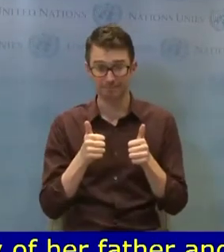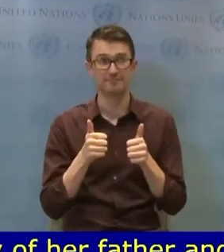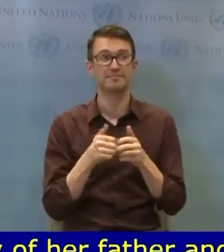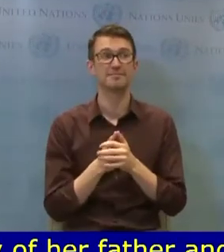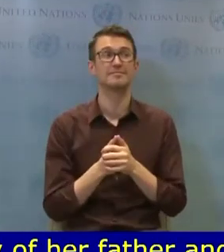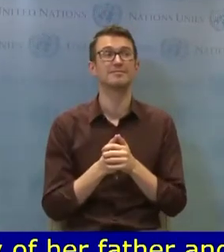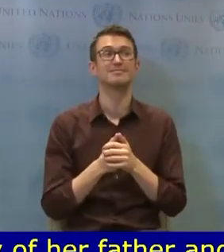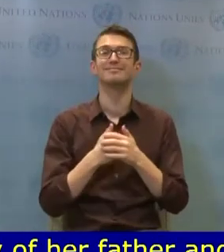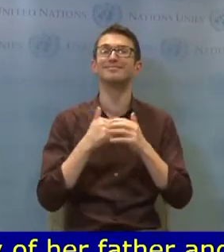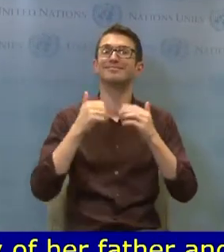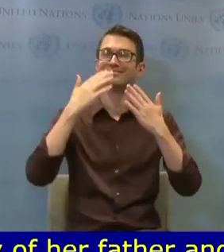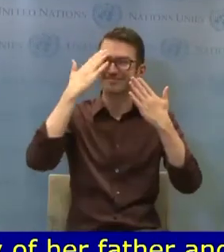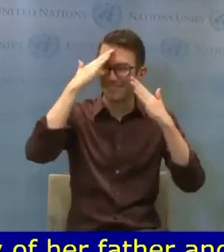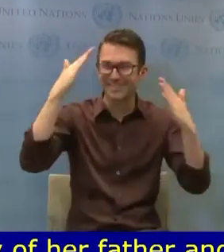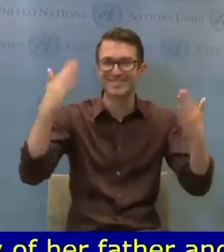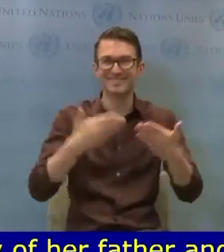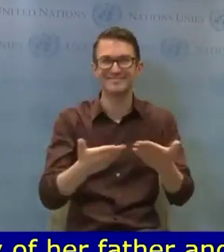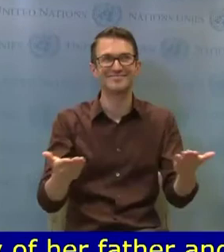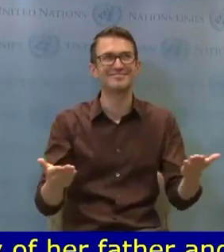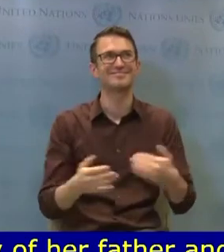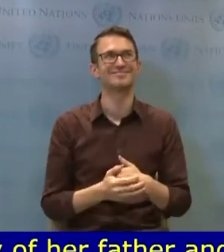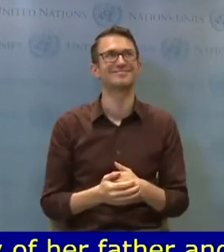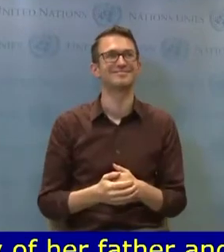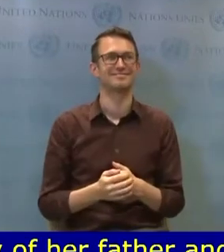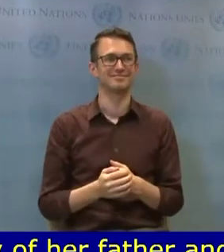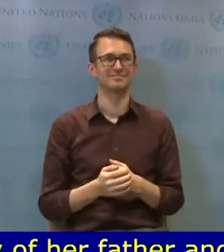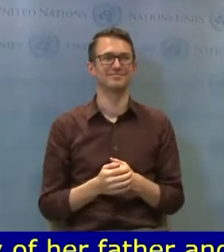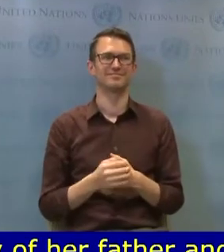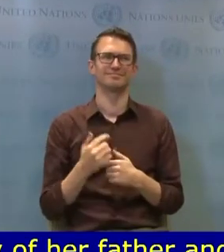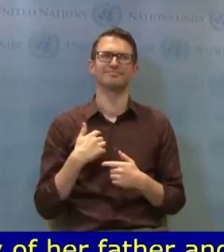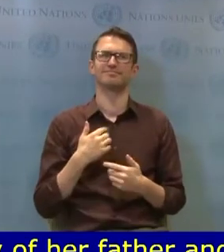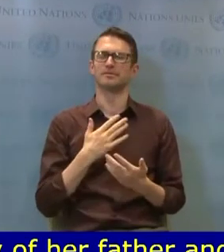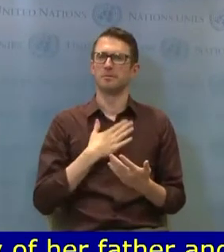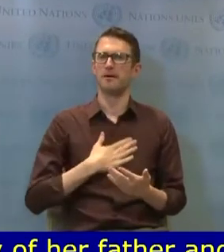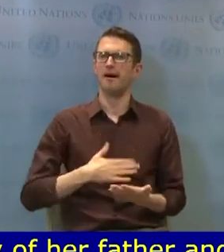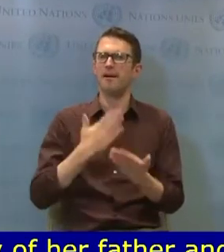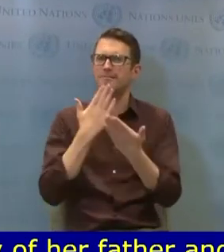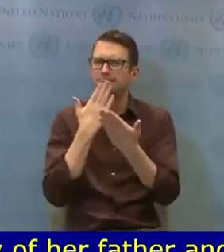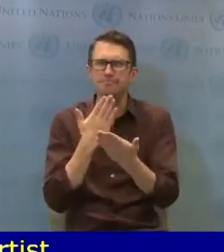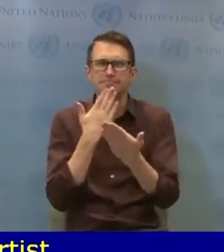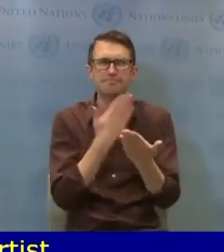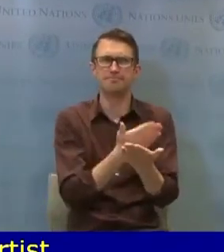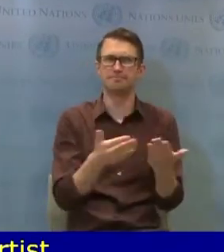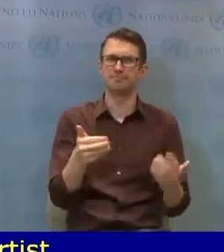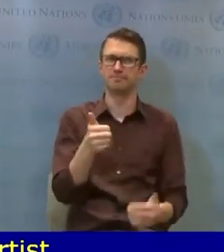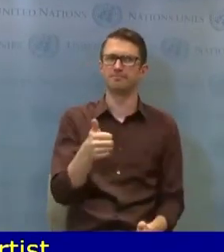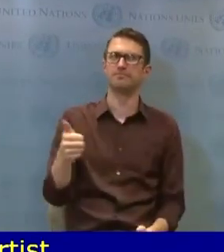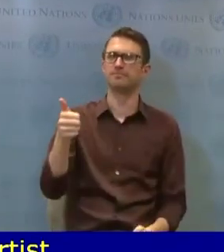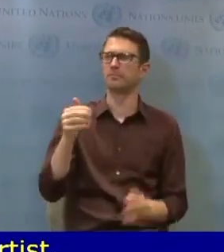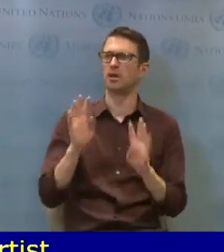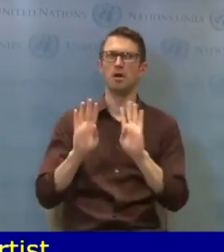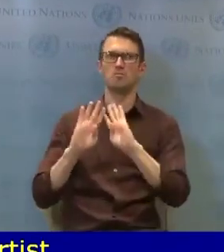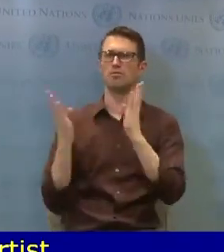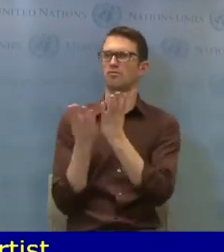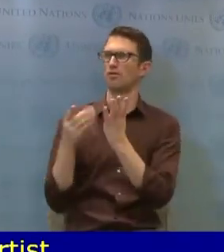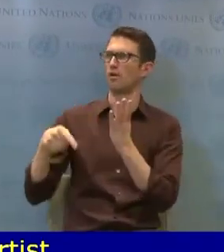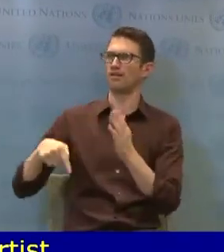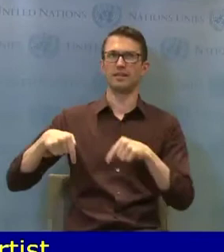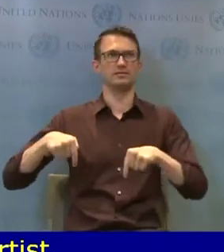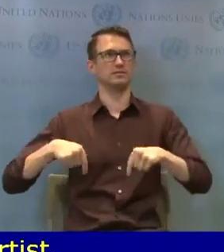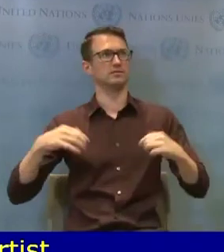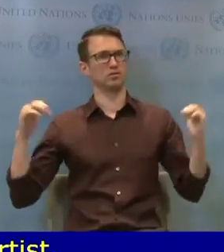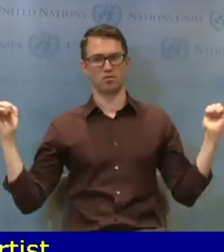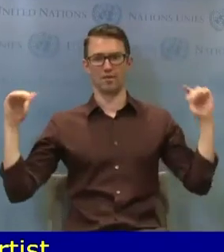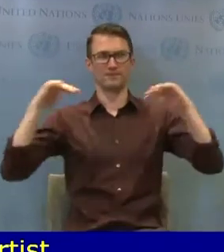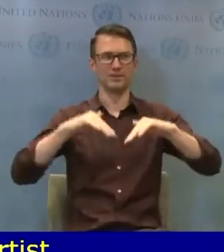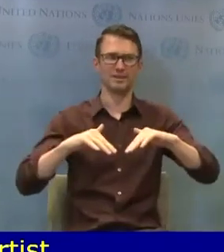Hi. First, I would like to thank the Bureau of this conference for their interest in my father's UN advocacy and for helping me